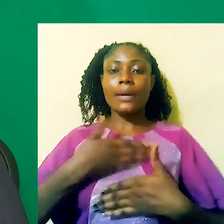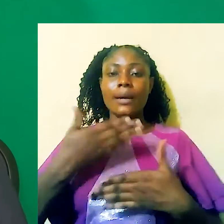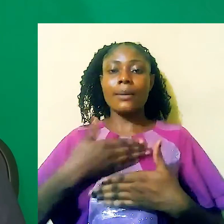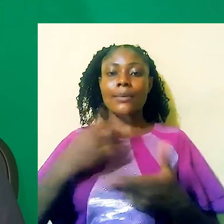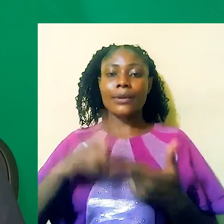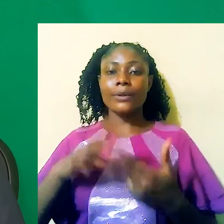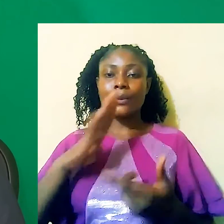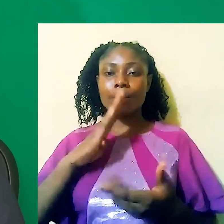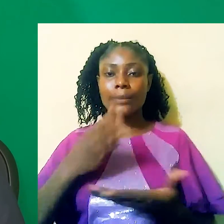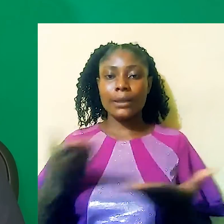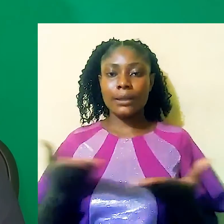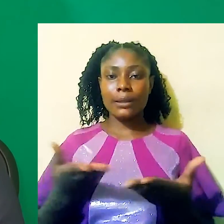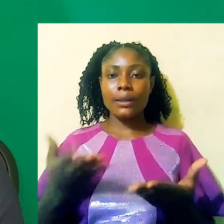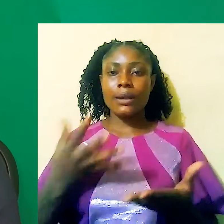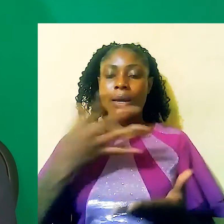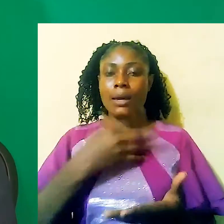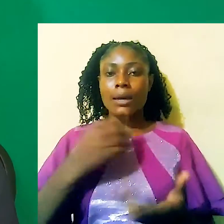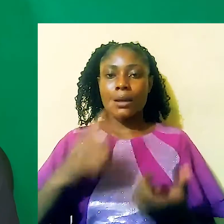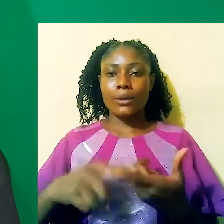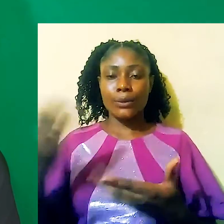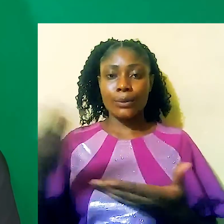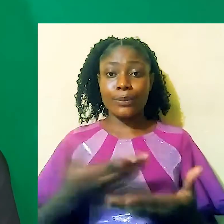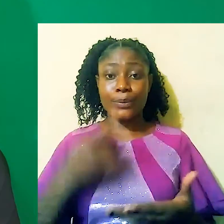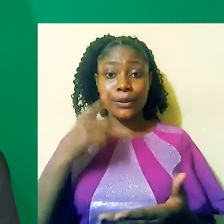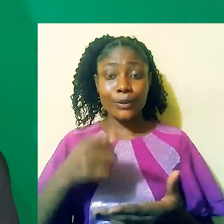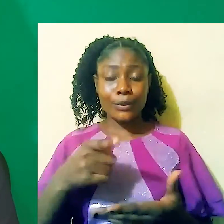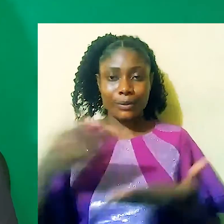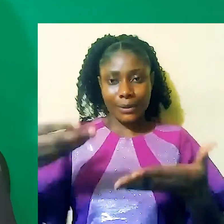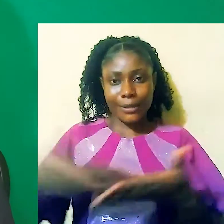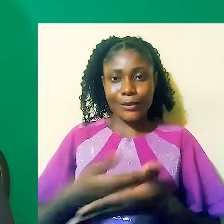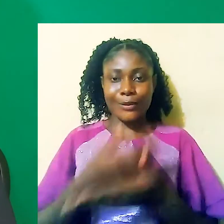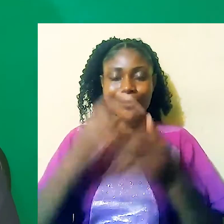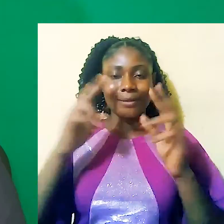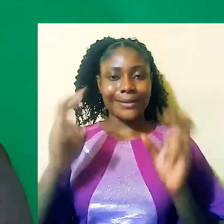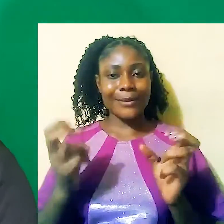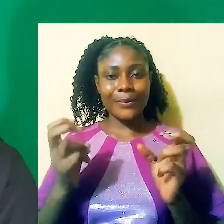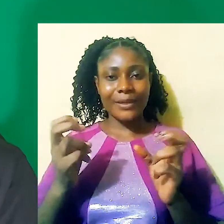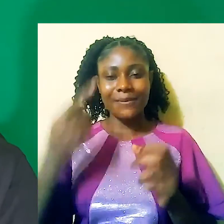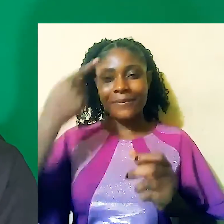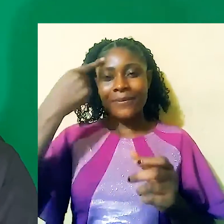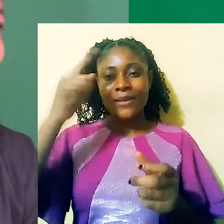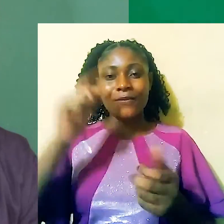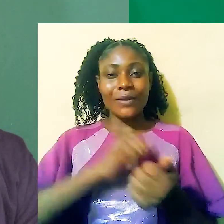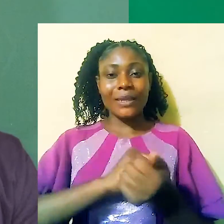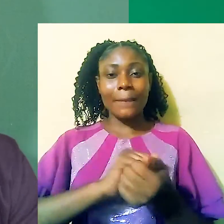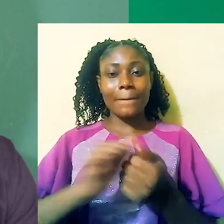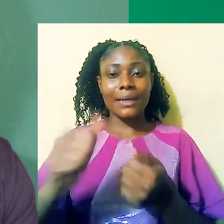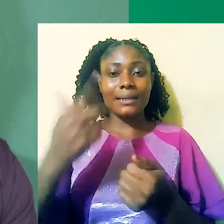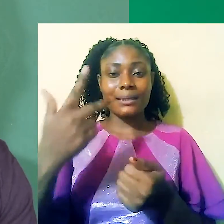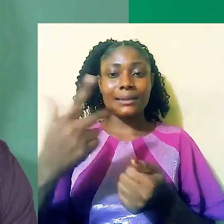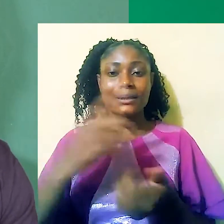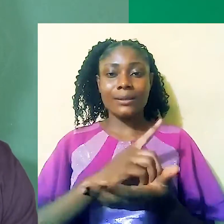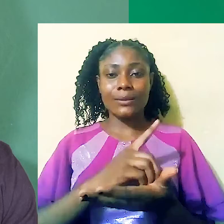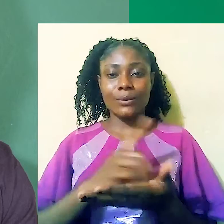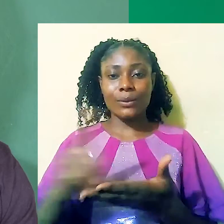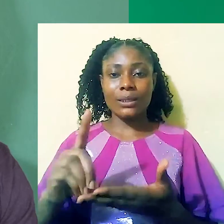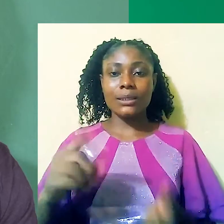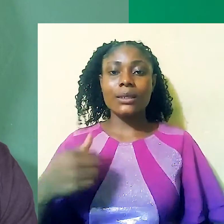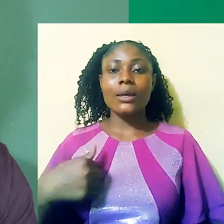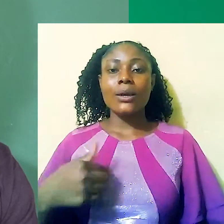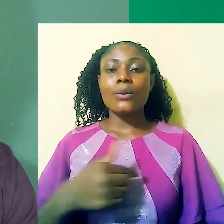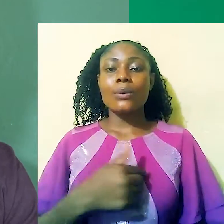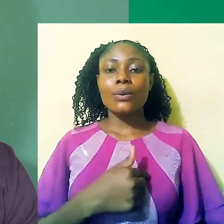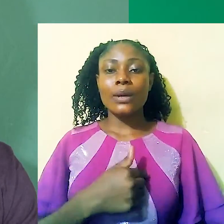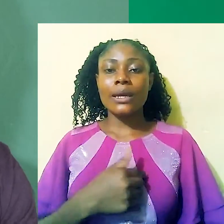once again to be here and to bring you a new topic. For the